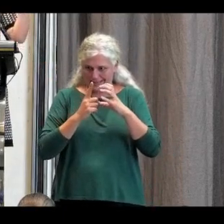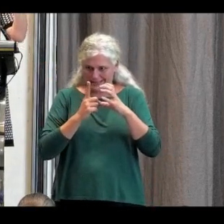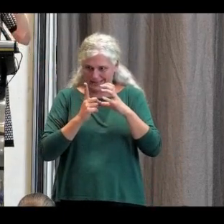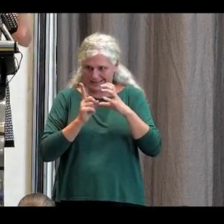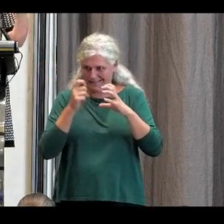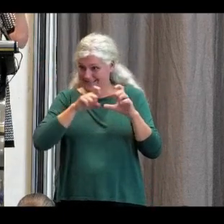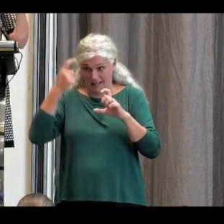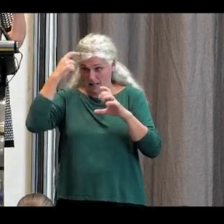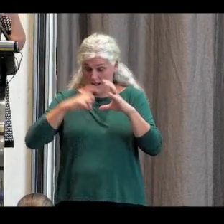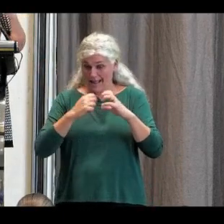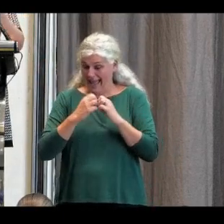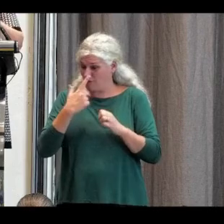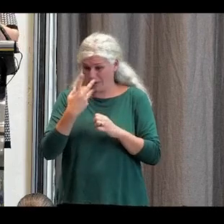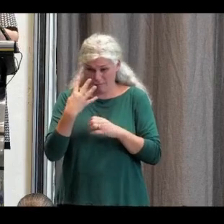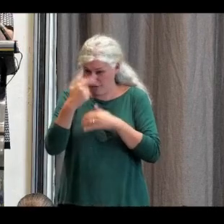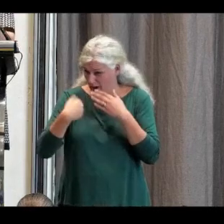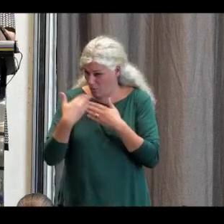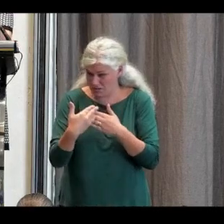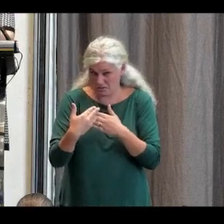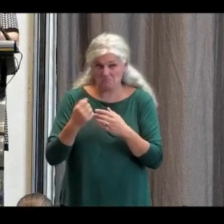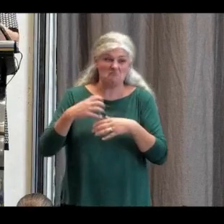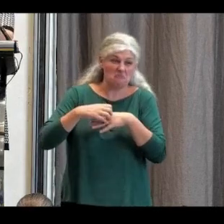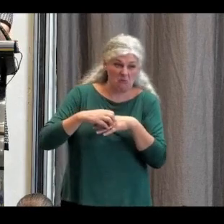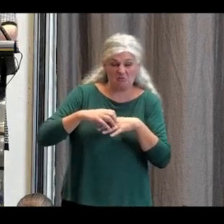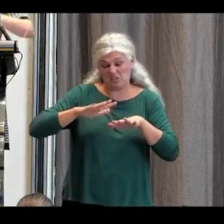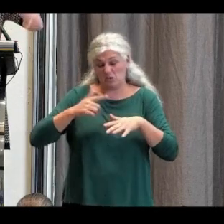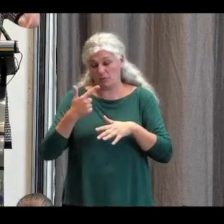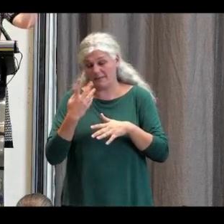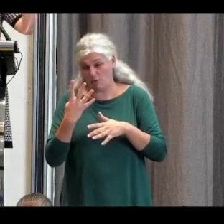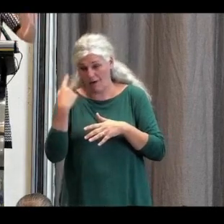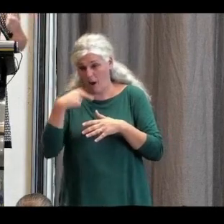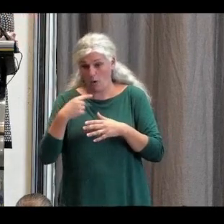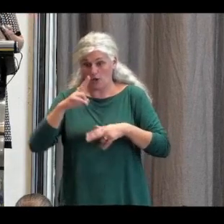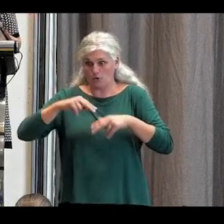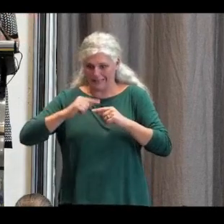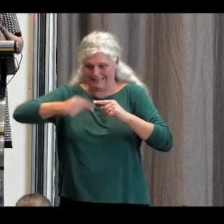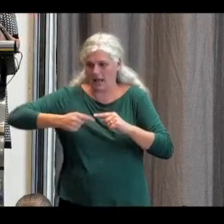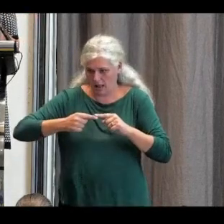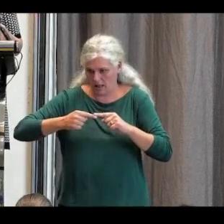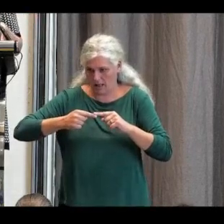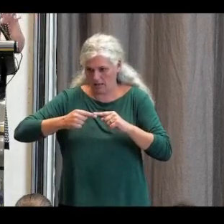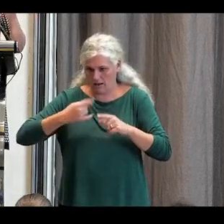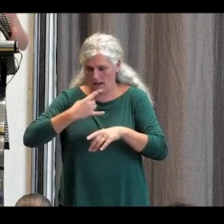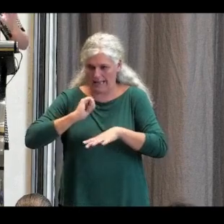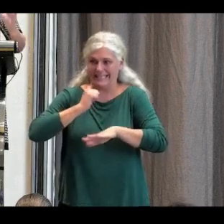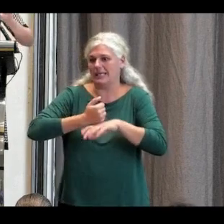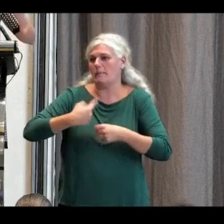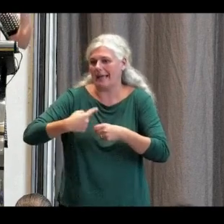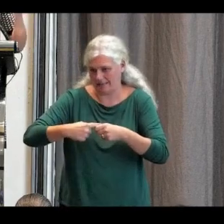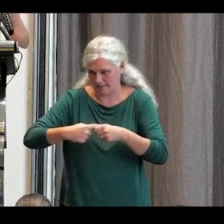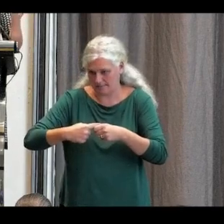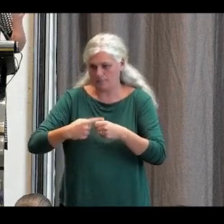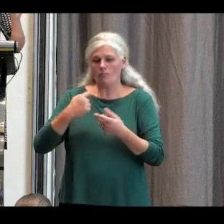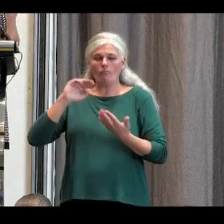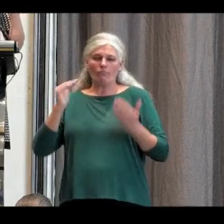ticking. Every 24 hours, or approximately 24 hours, we're going to have a new cycle happening. We like